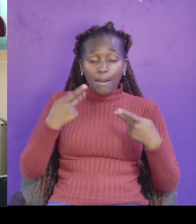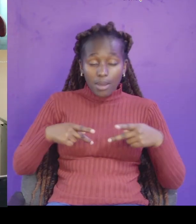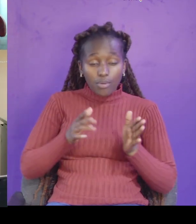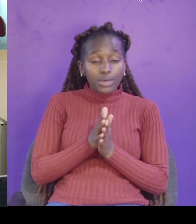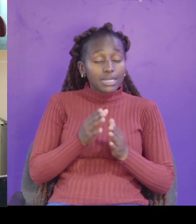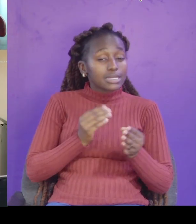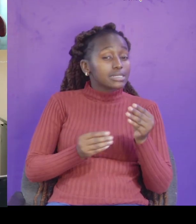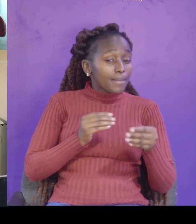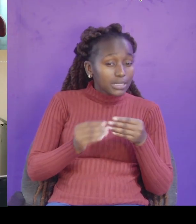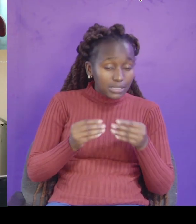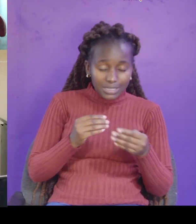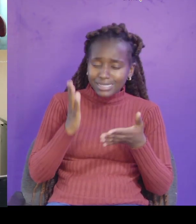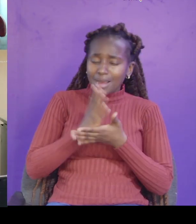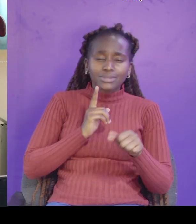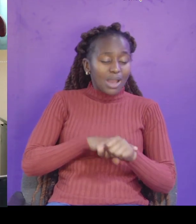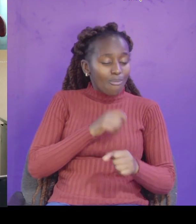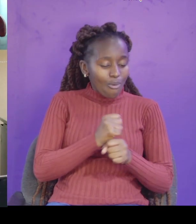their garbage where they're working.